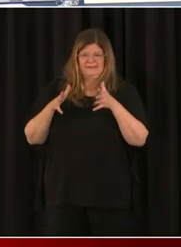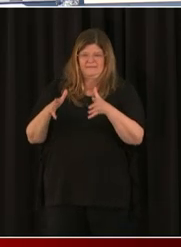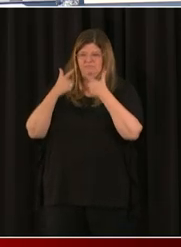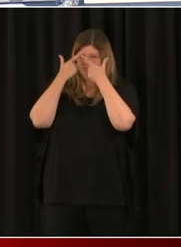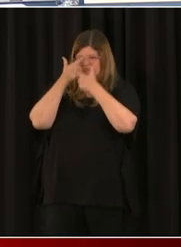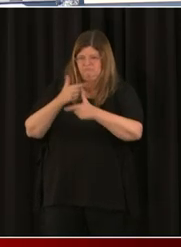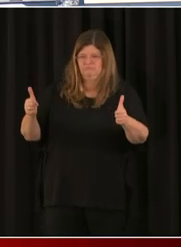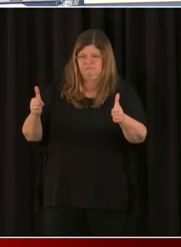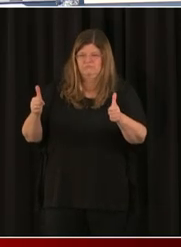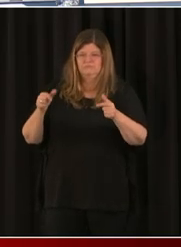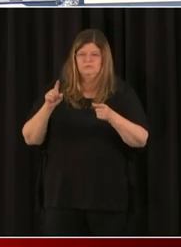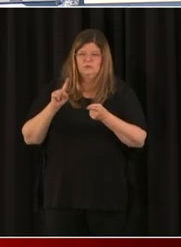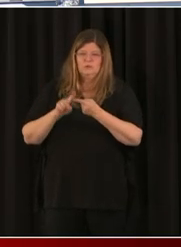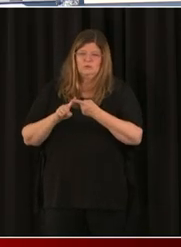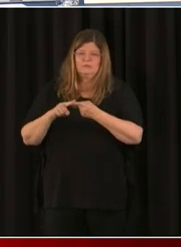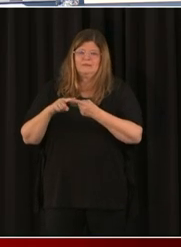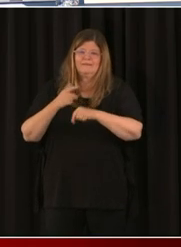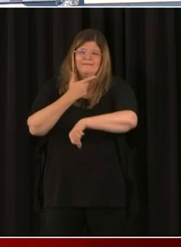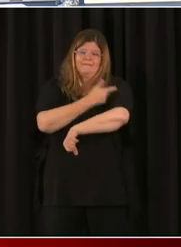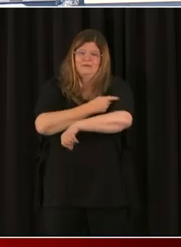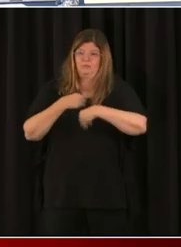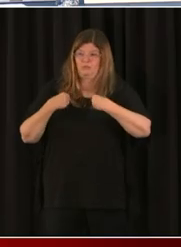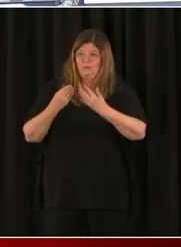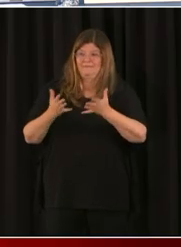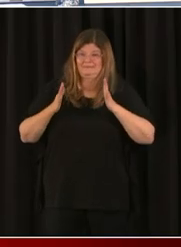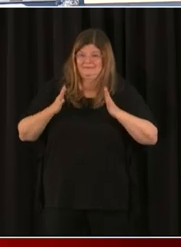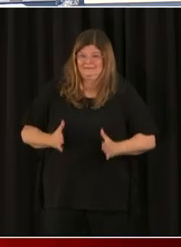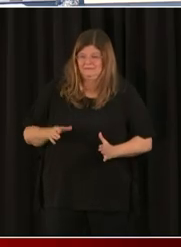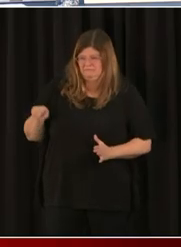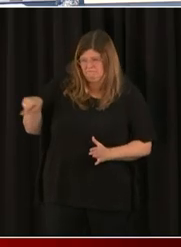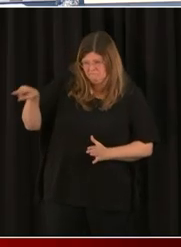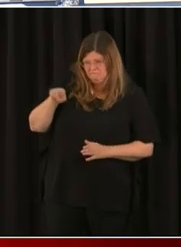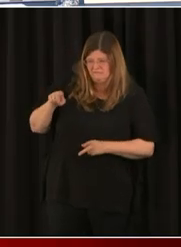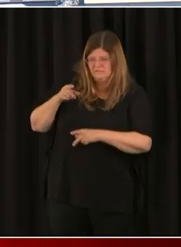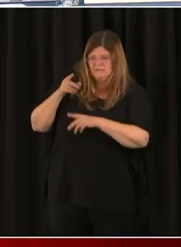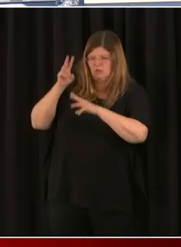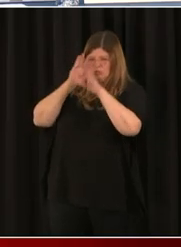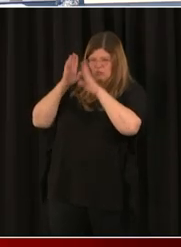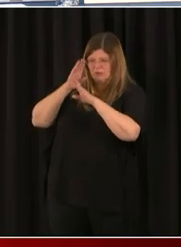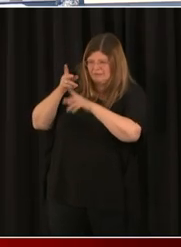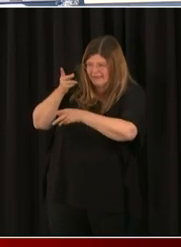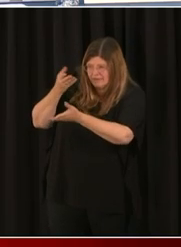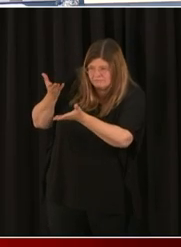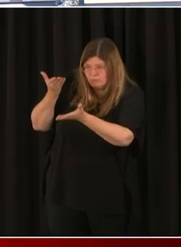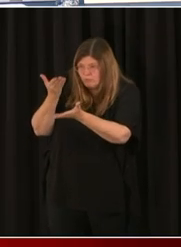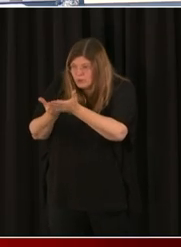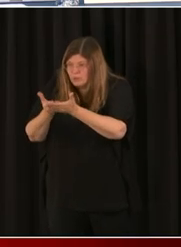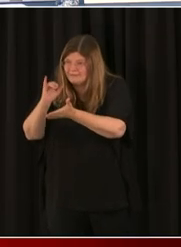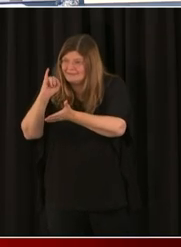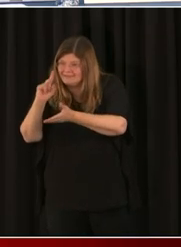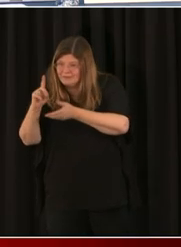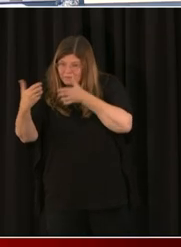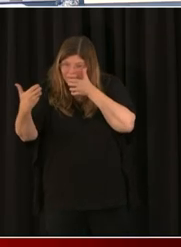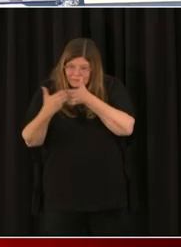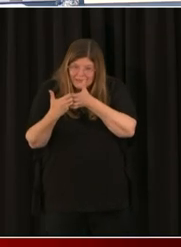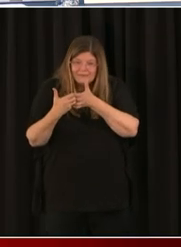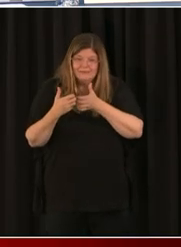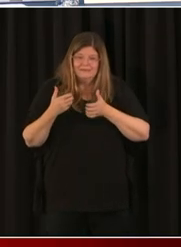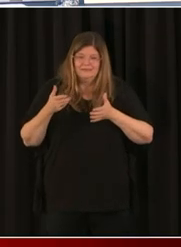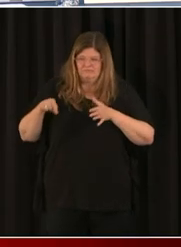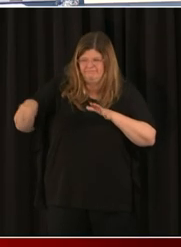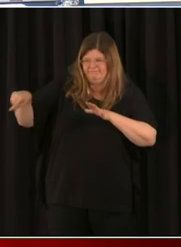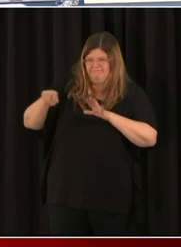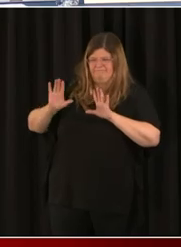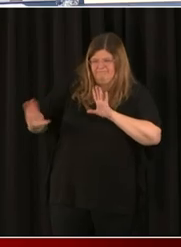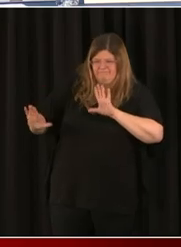discretion of the vaccinating provider in terms of validating identification. They also have the